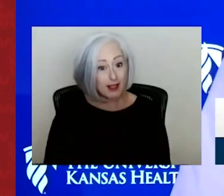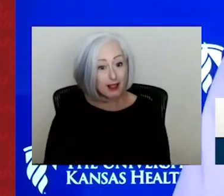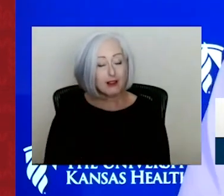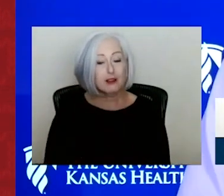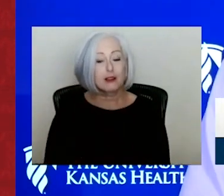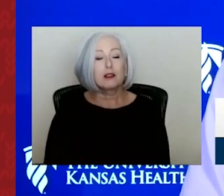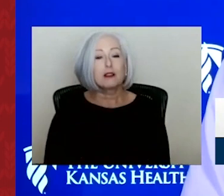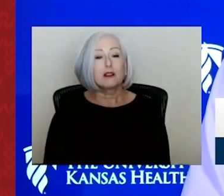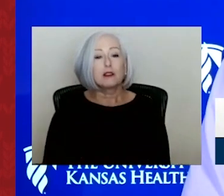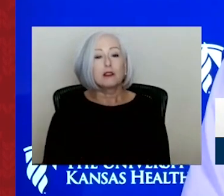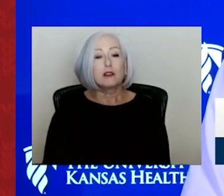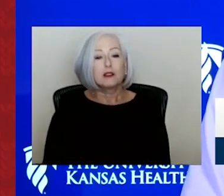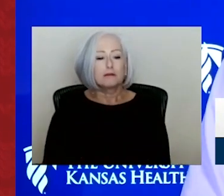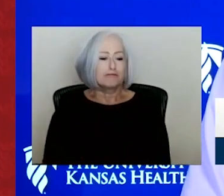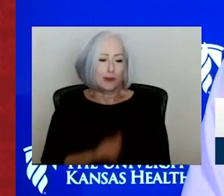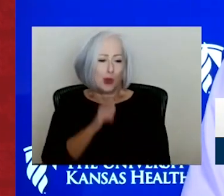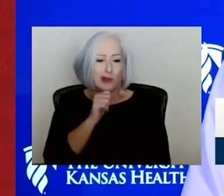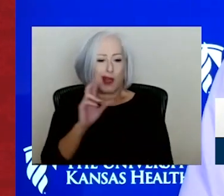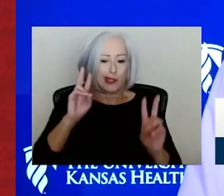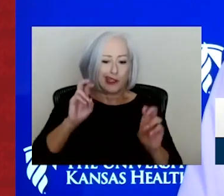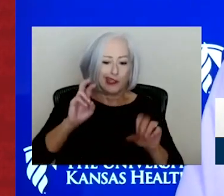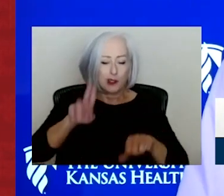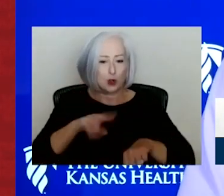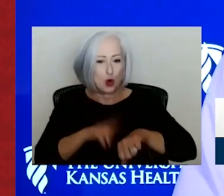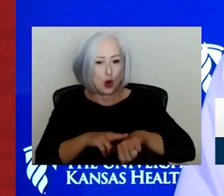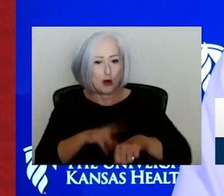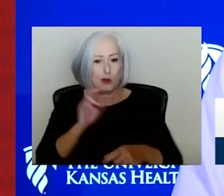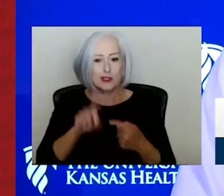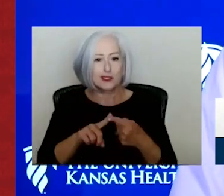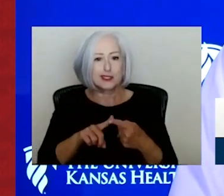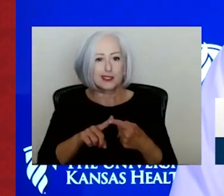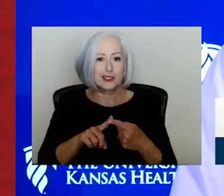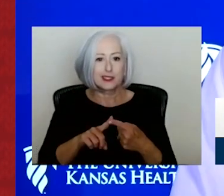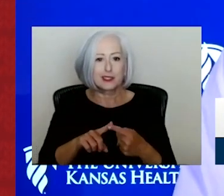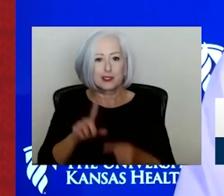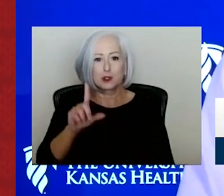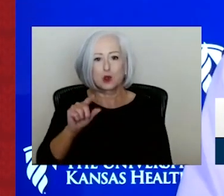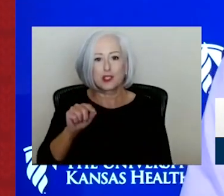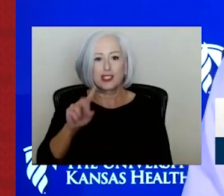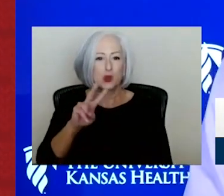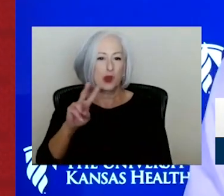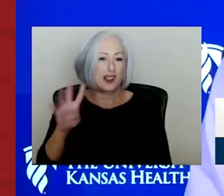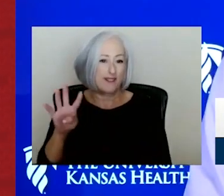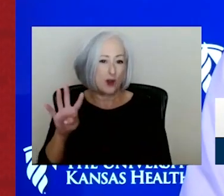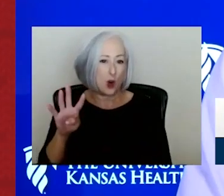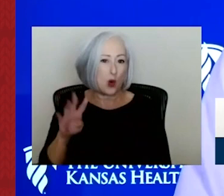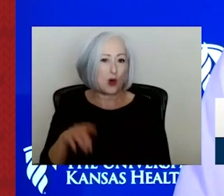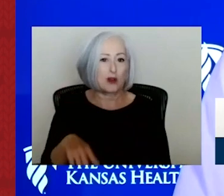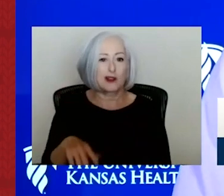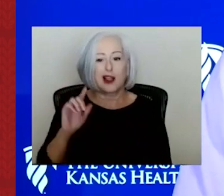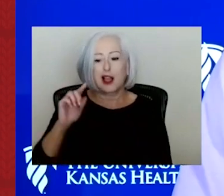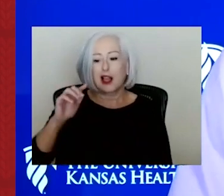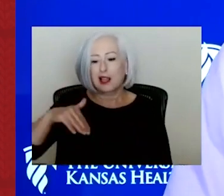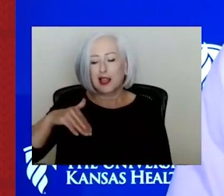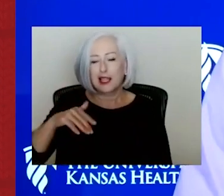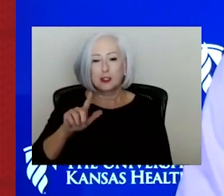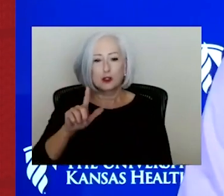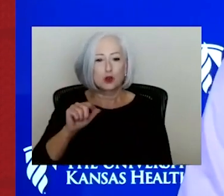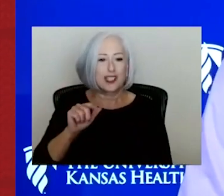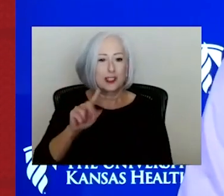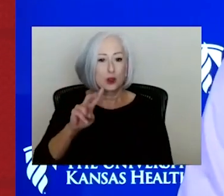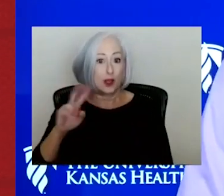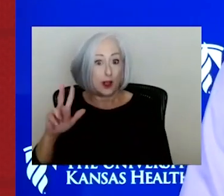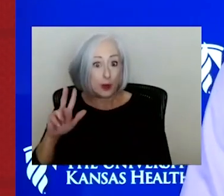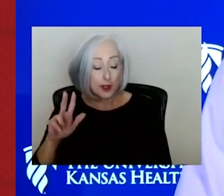as normal, until maybe mid-2024 or late 2023. But does that mean that we will